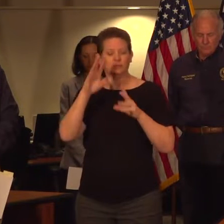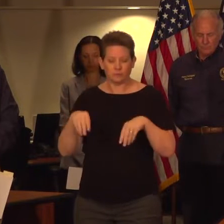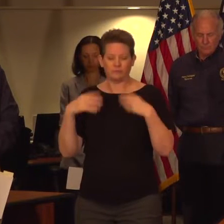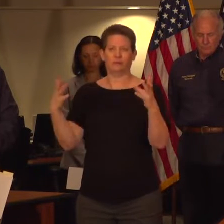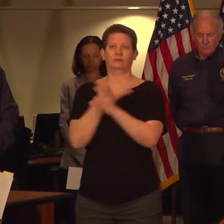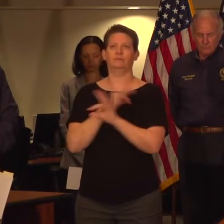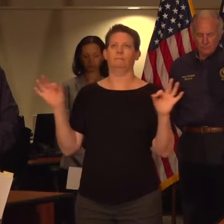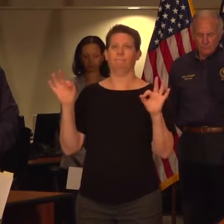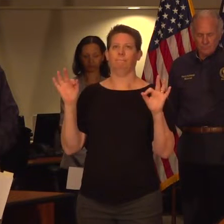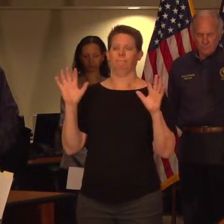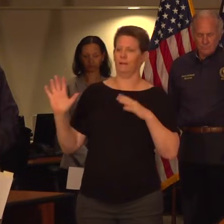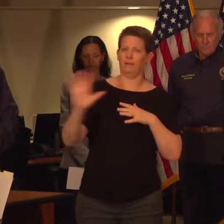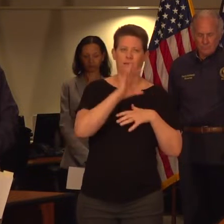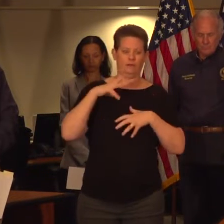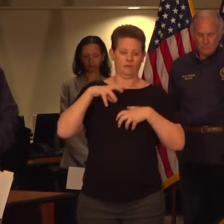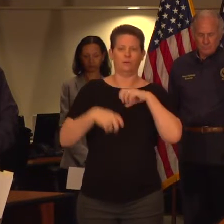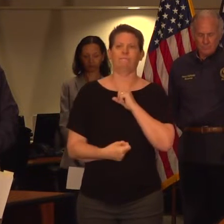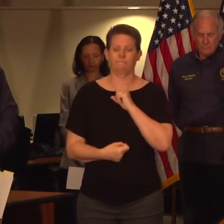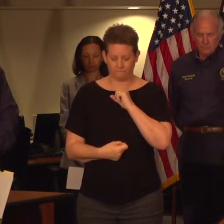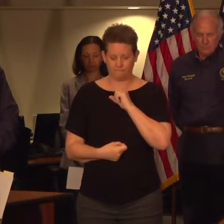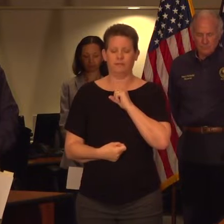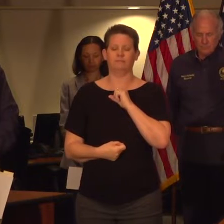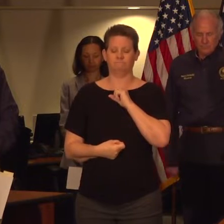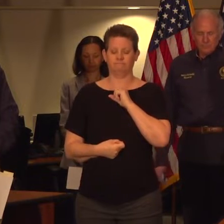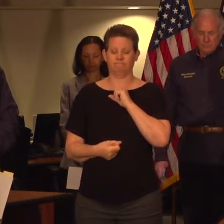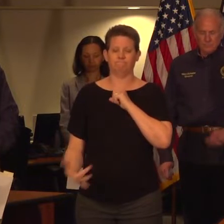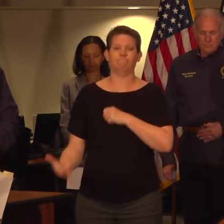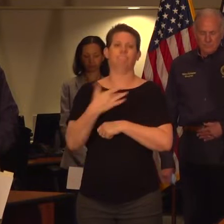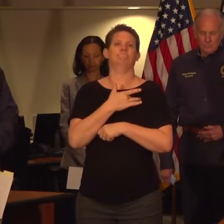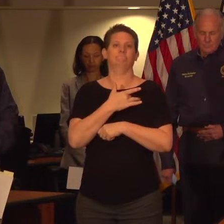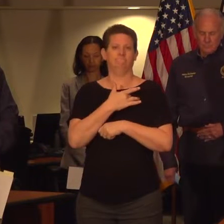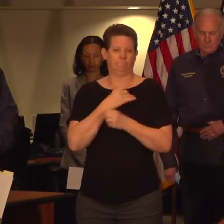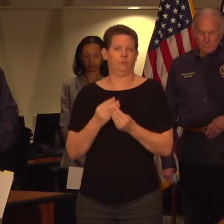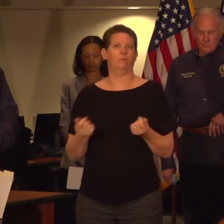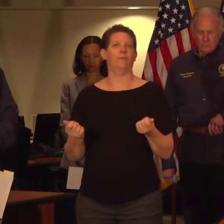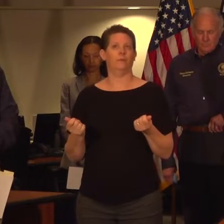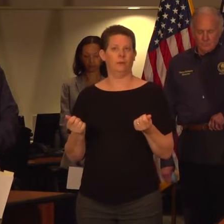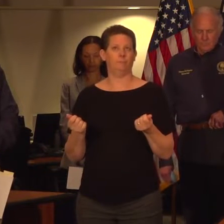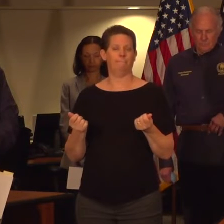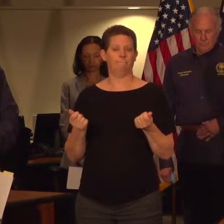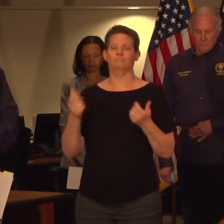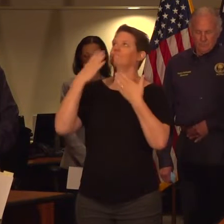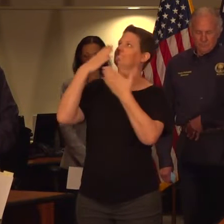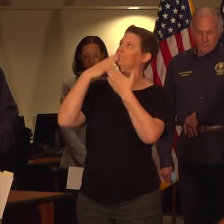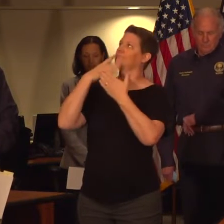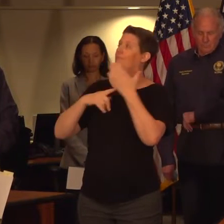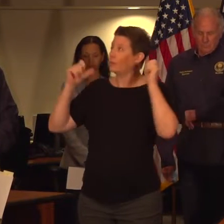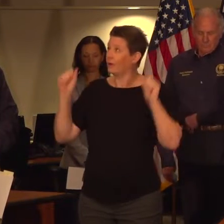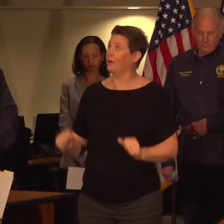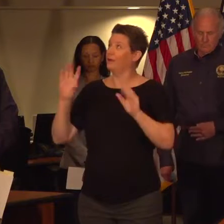grief to be, God, in many ways relieved. We thank you for what you're able to